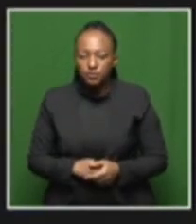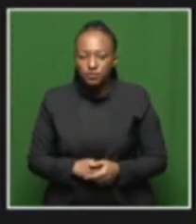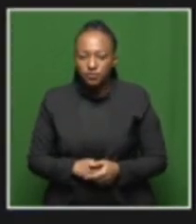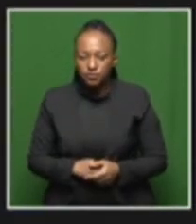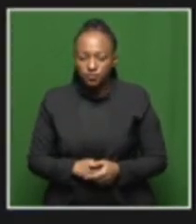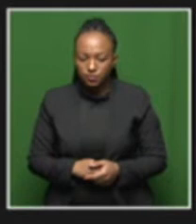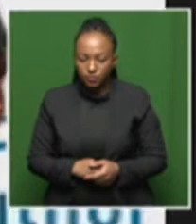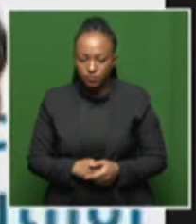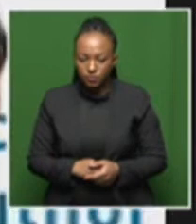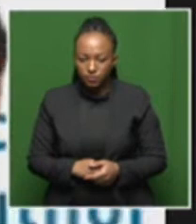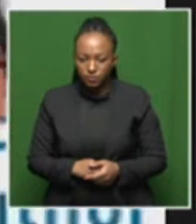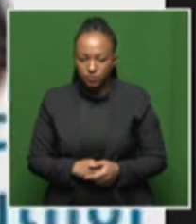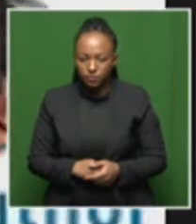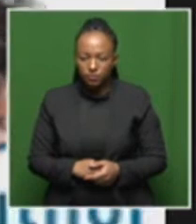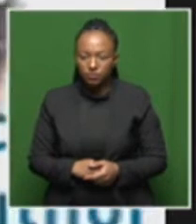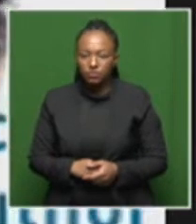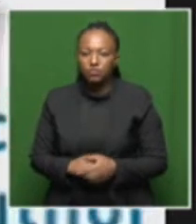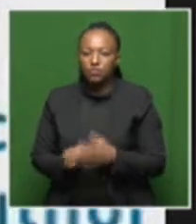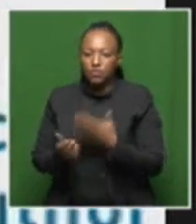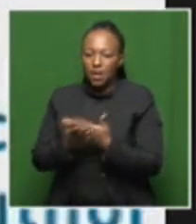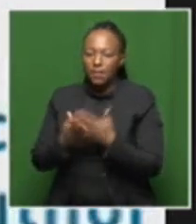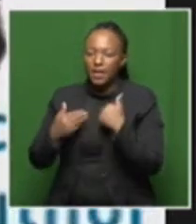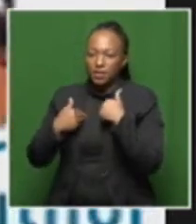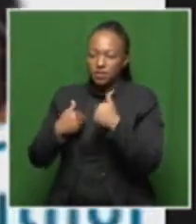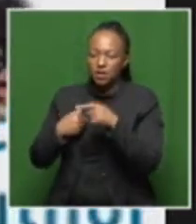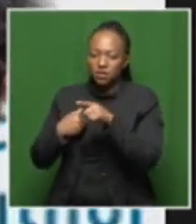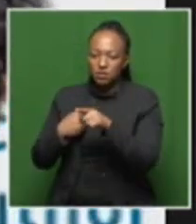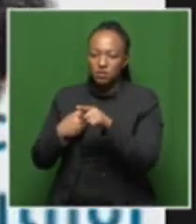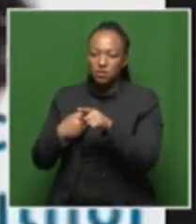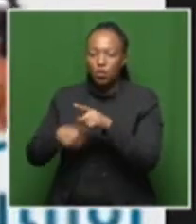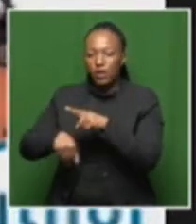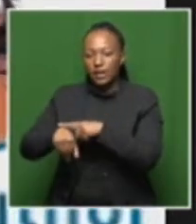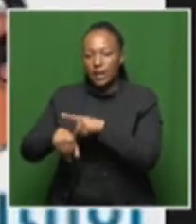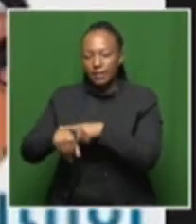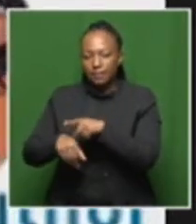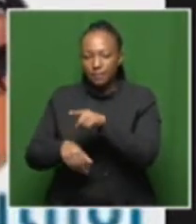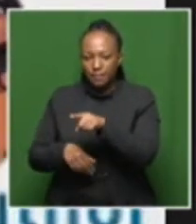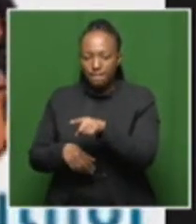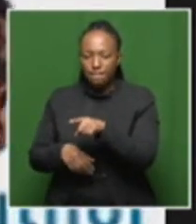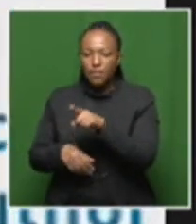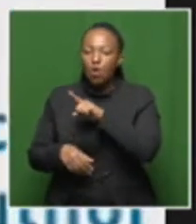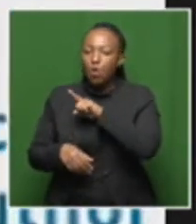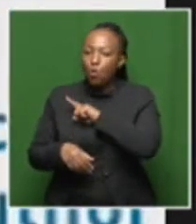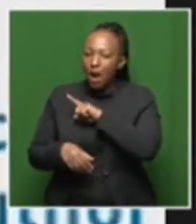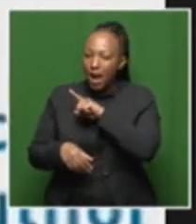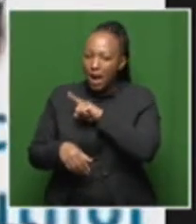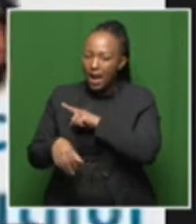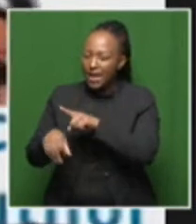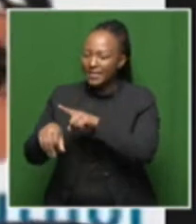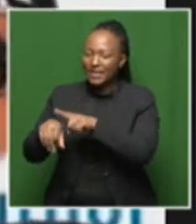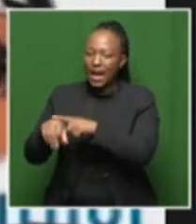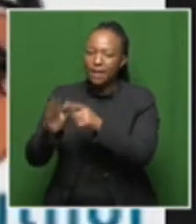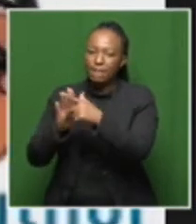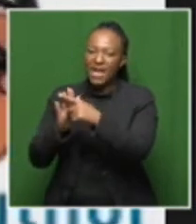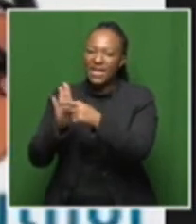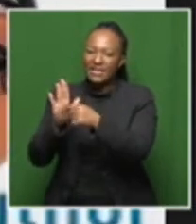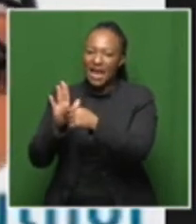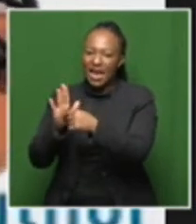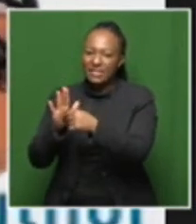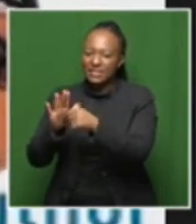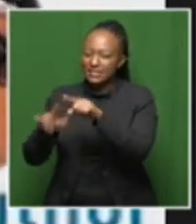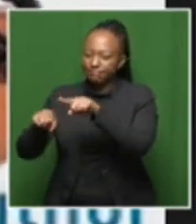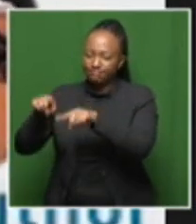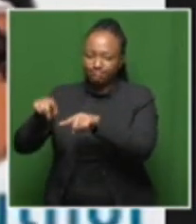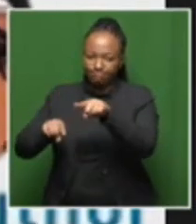Thanks, Lingiwe. I'm happy to start in terms of the timeframes. So the reason why there's these different times is it